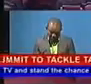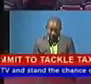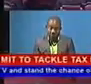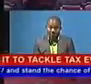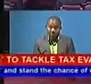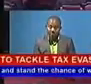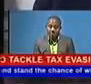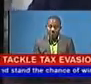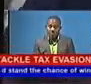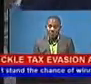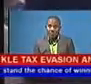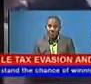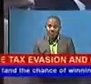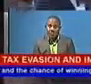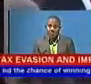My Lord, I'm most grateful.